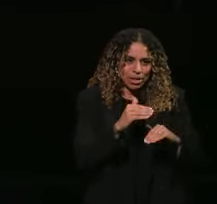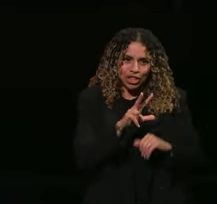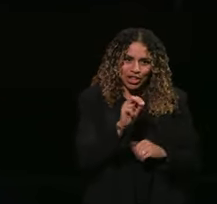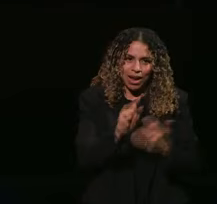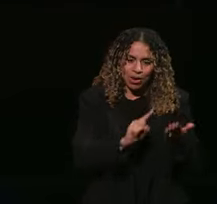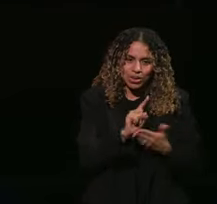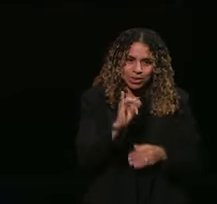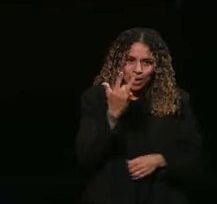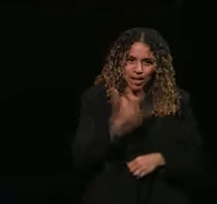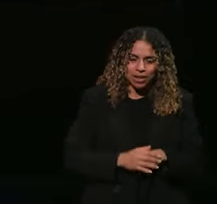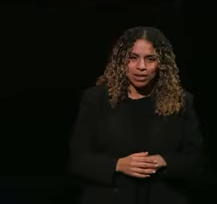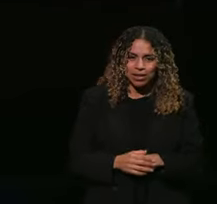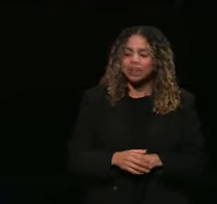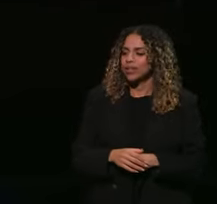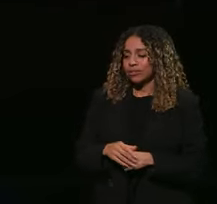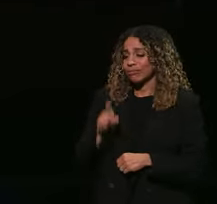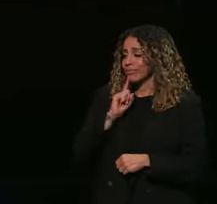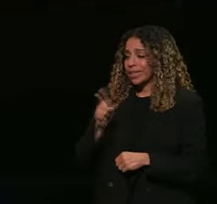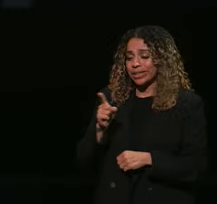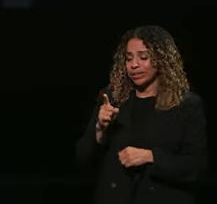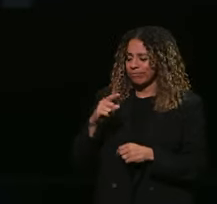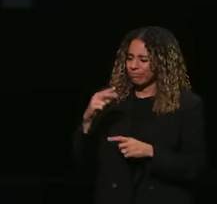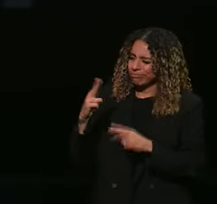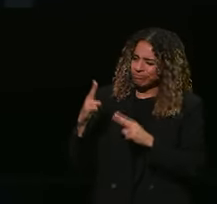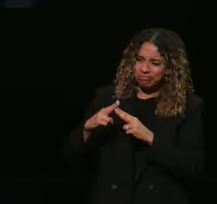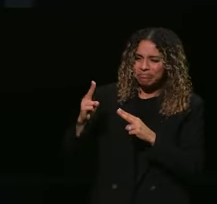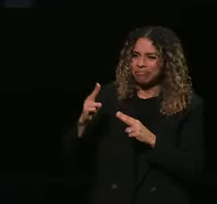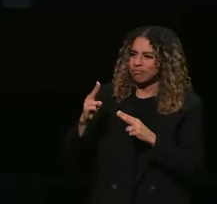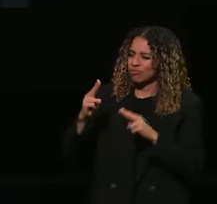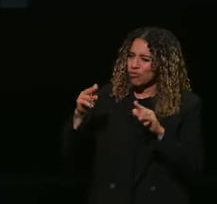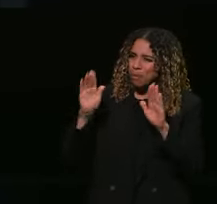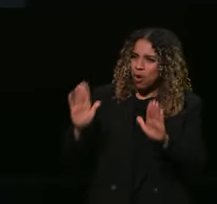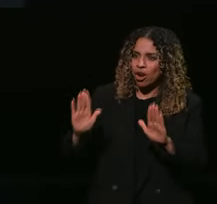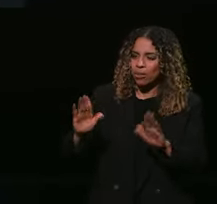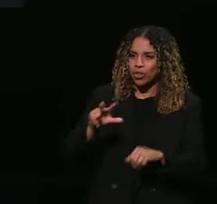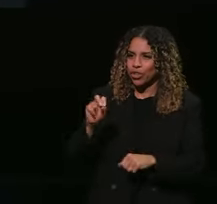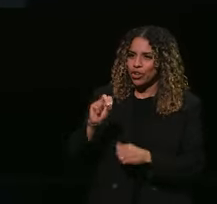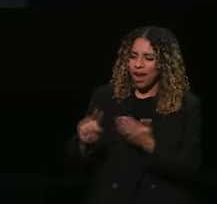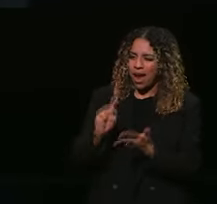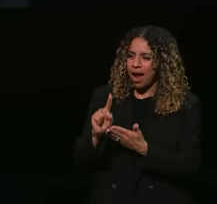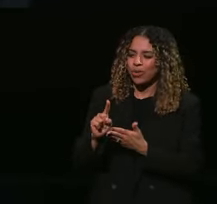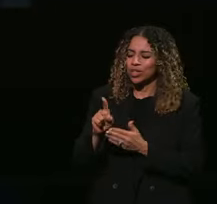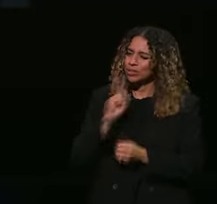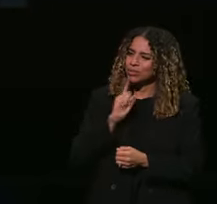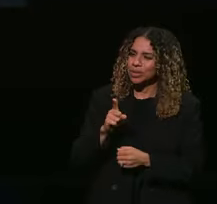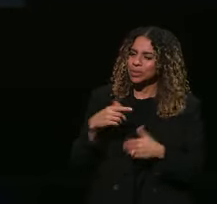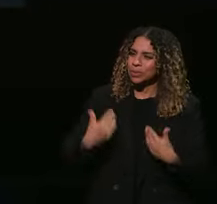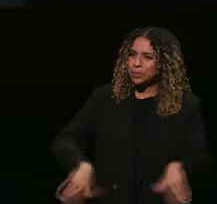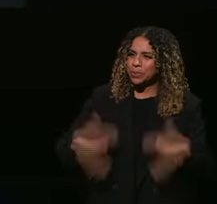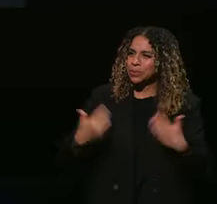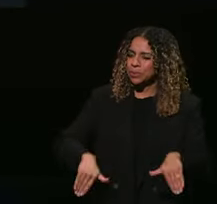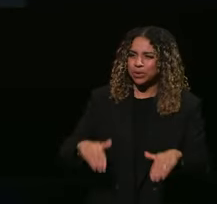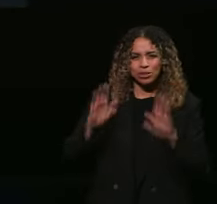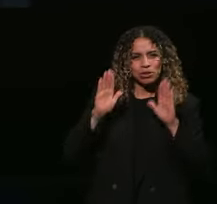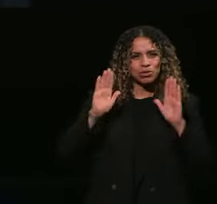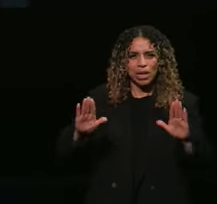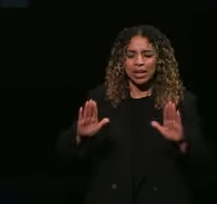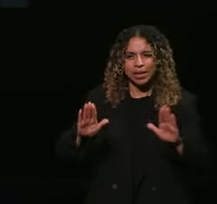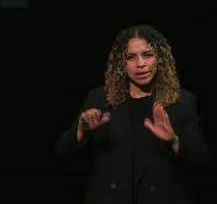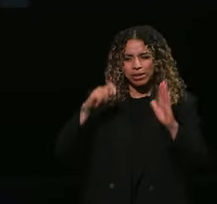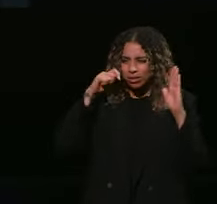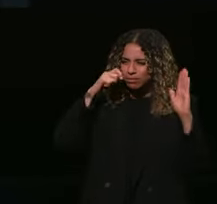remarkable 30 hours and hard earned every single frame. So